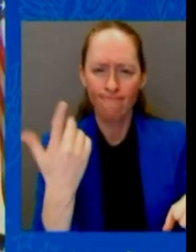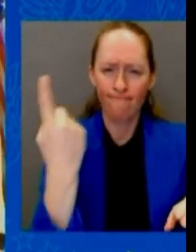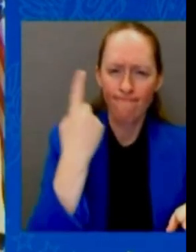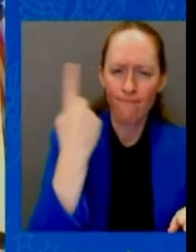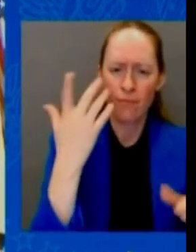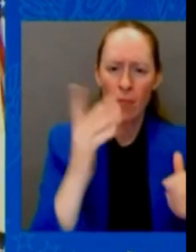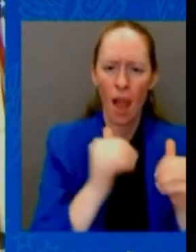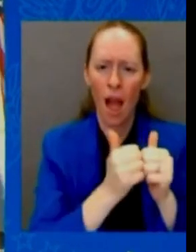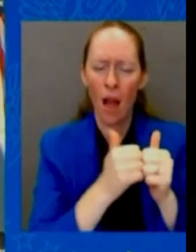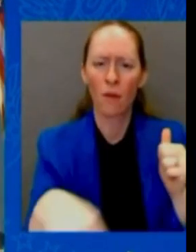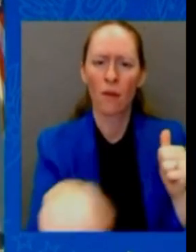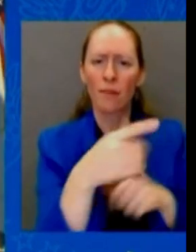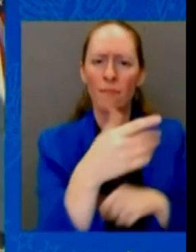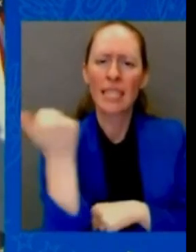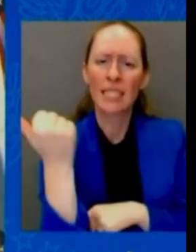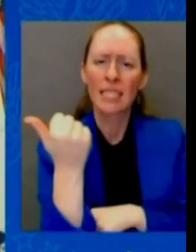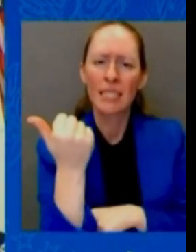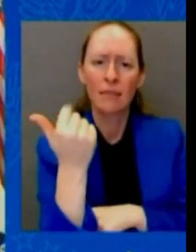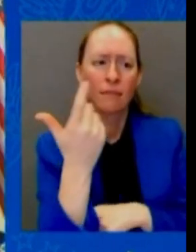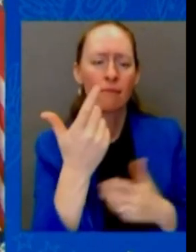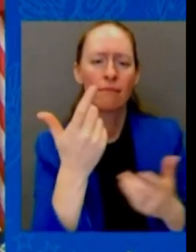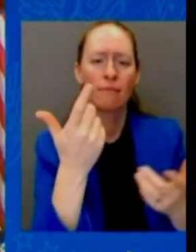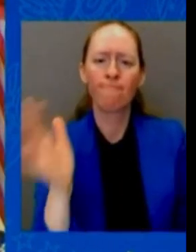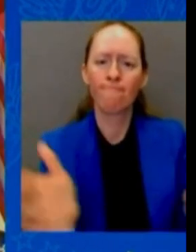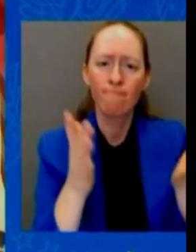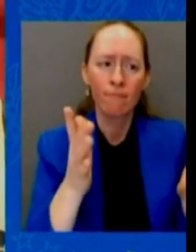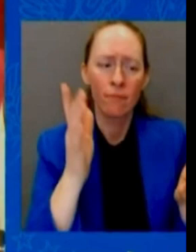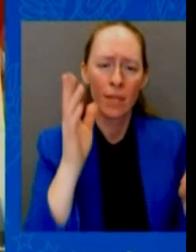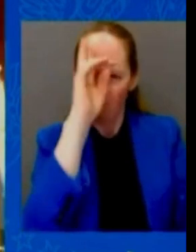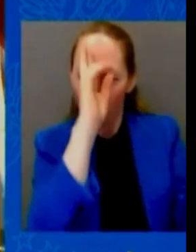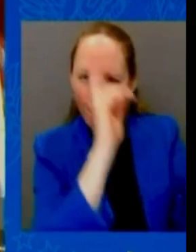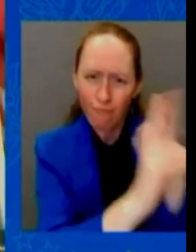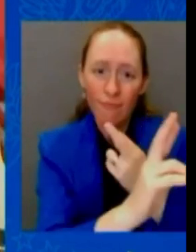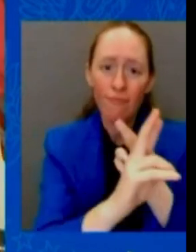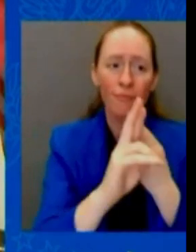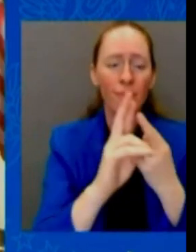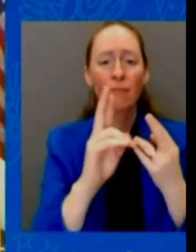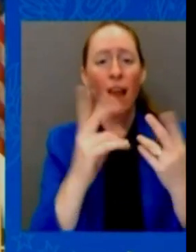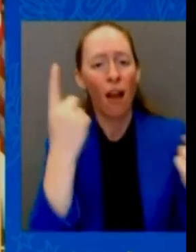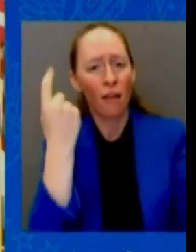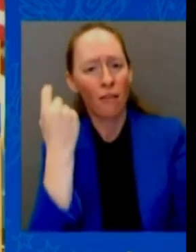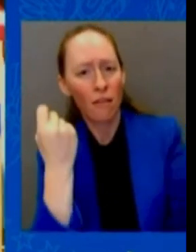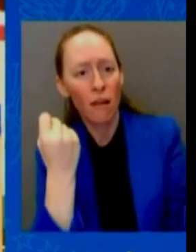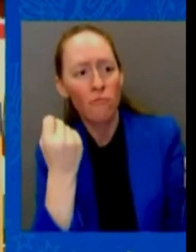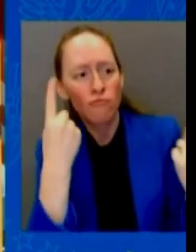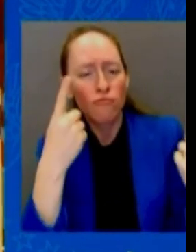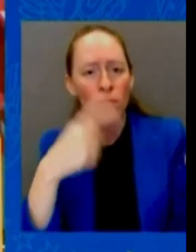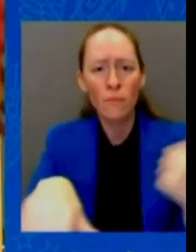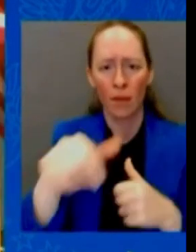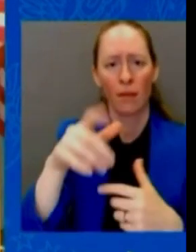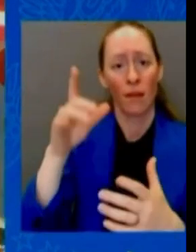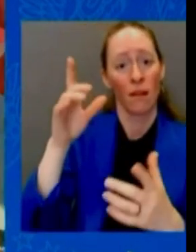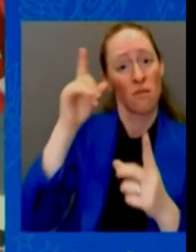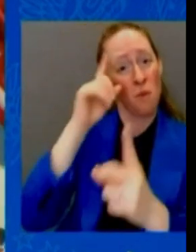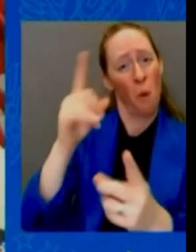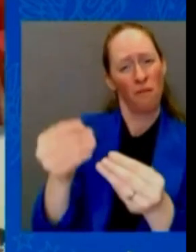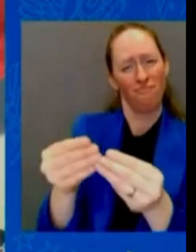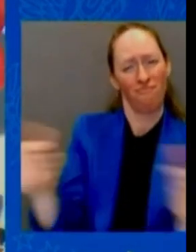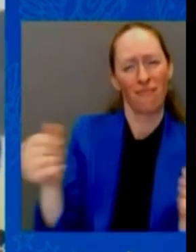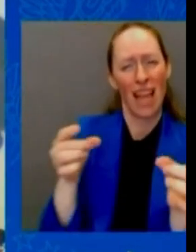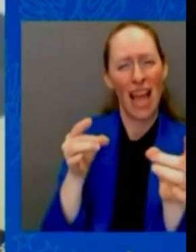ensemble tramer les nouveaux équilibres du monde pour faire advenir la paix, construire un